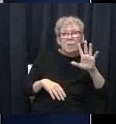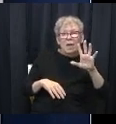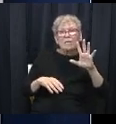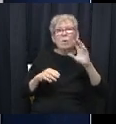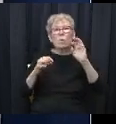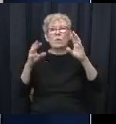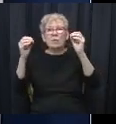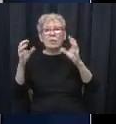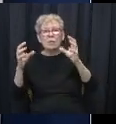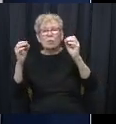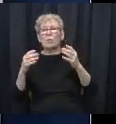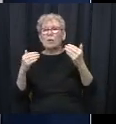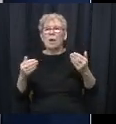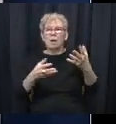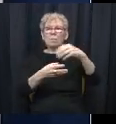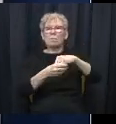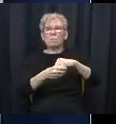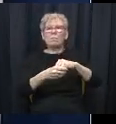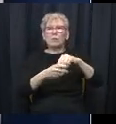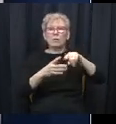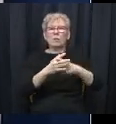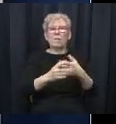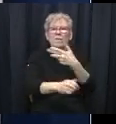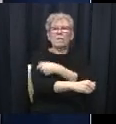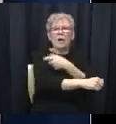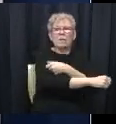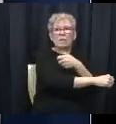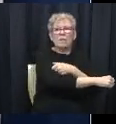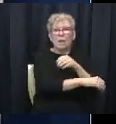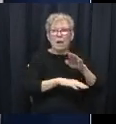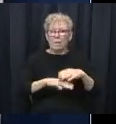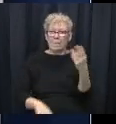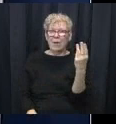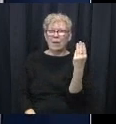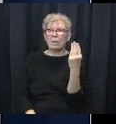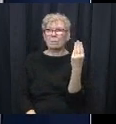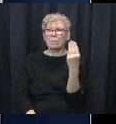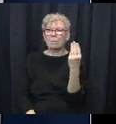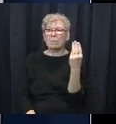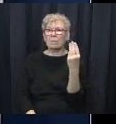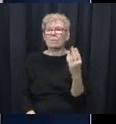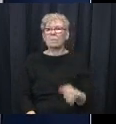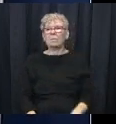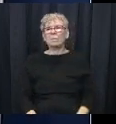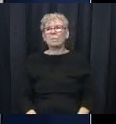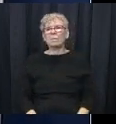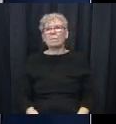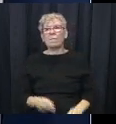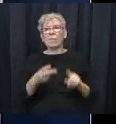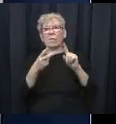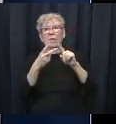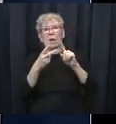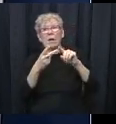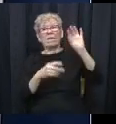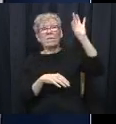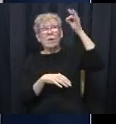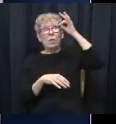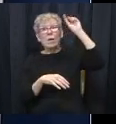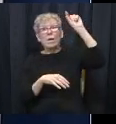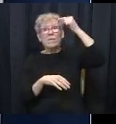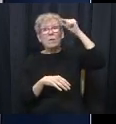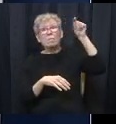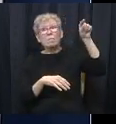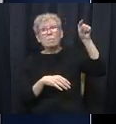then they started a new program that goes directly to 25 pharmacies in Colorado, which we're very excited about as well.